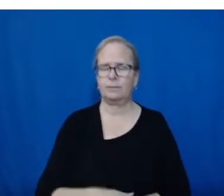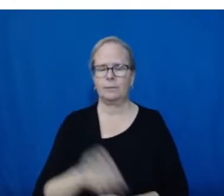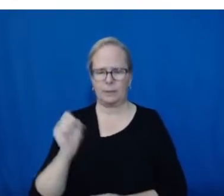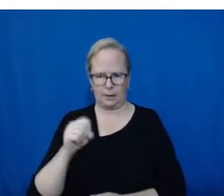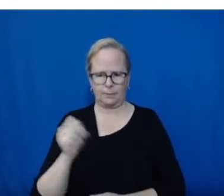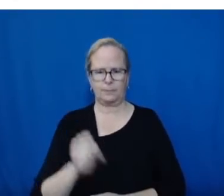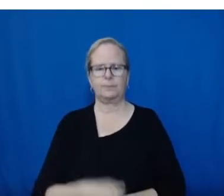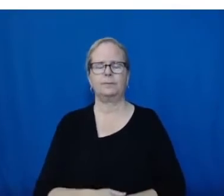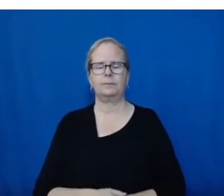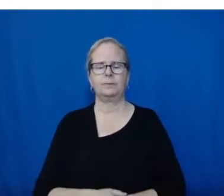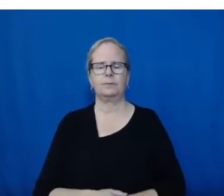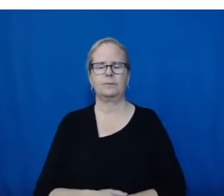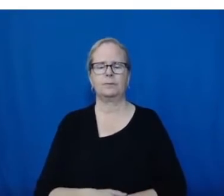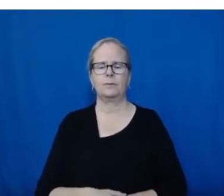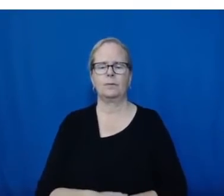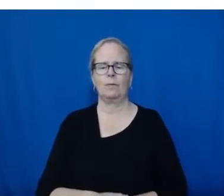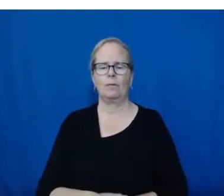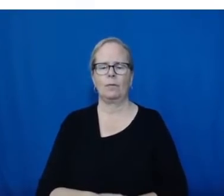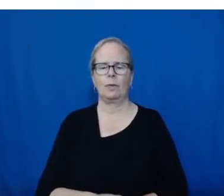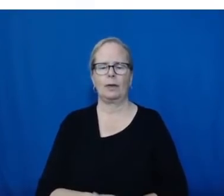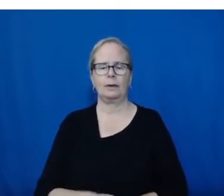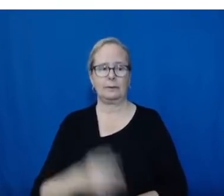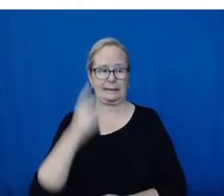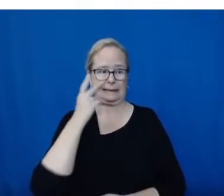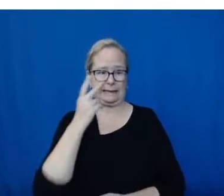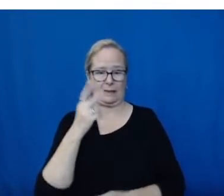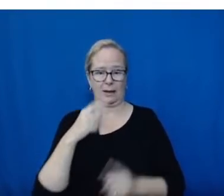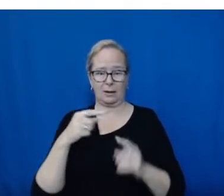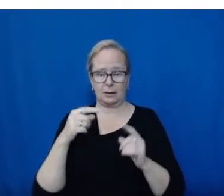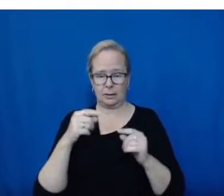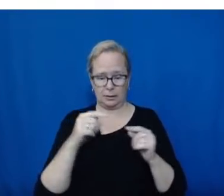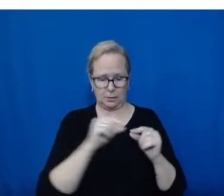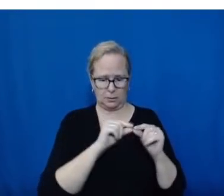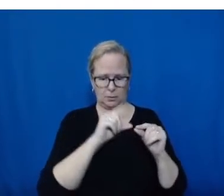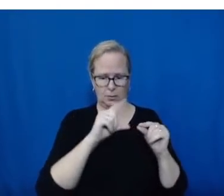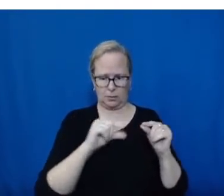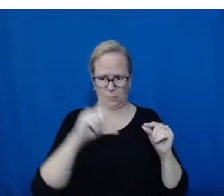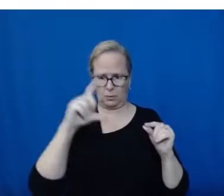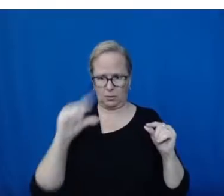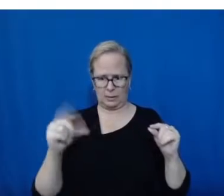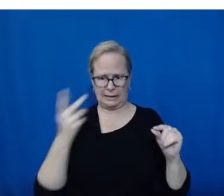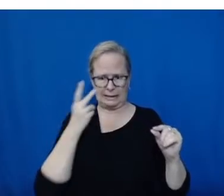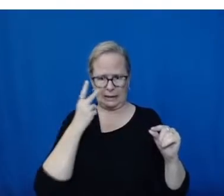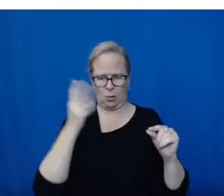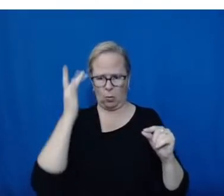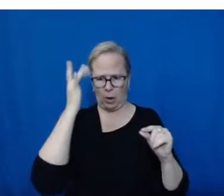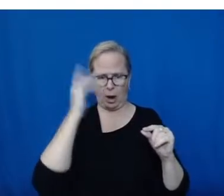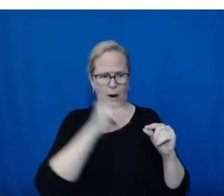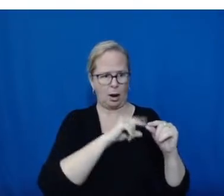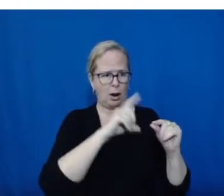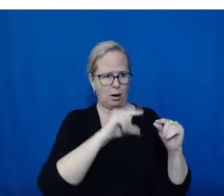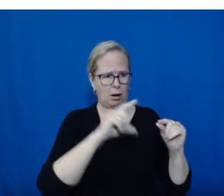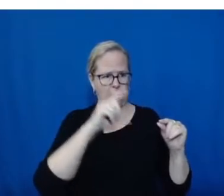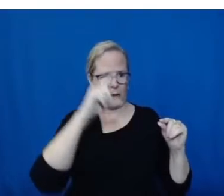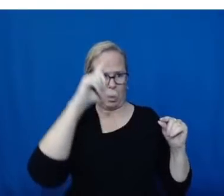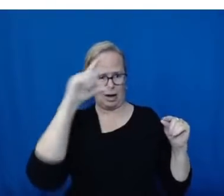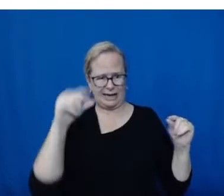All right. So cases per day. This is a bit unusual. We have this massive drop in our cases per